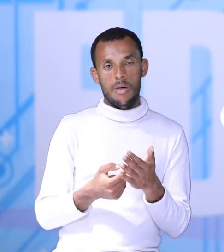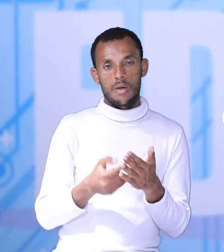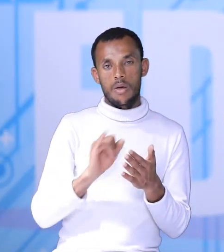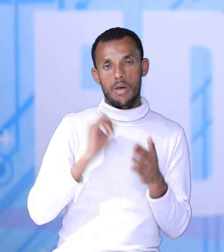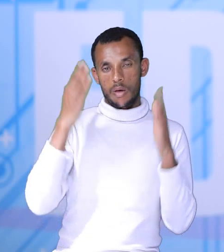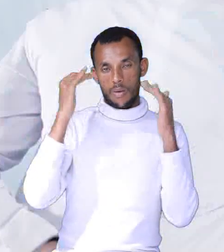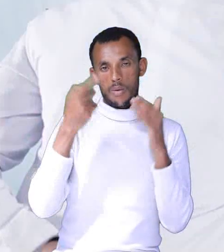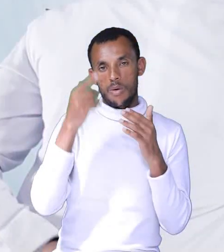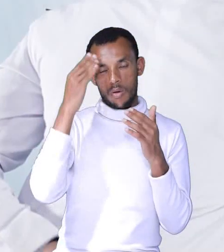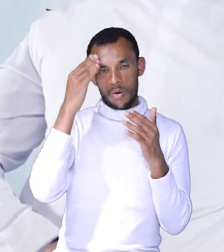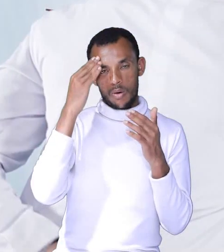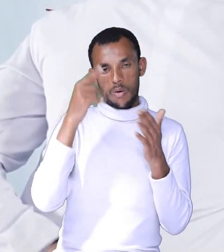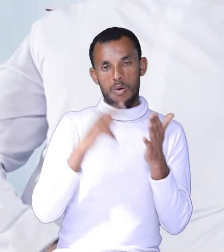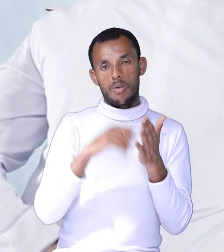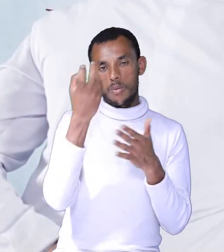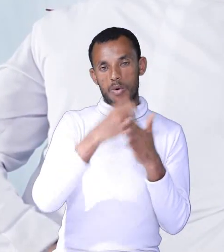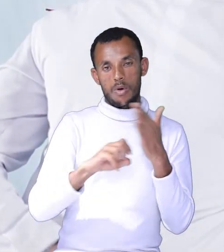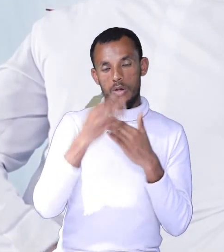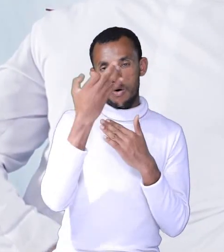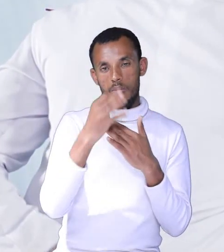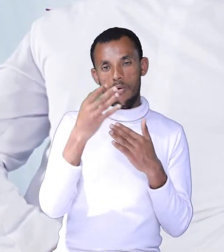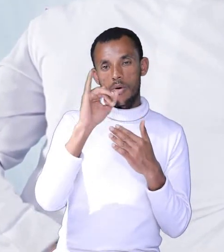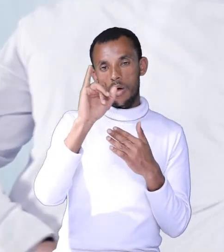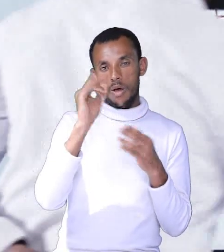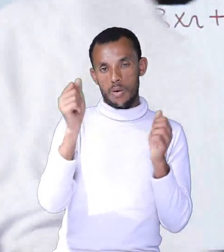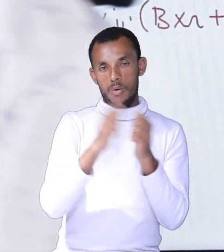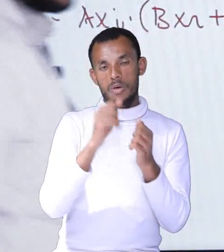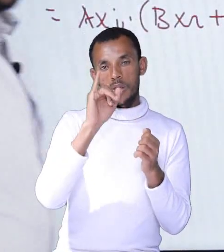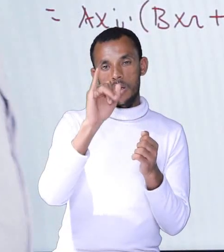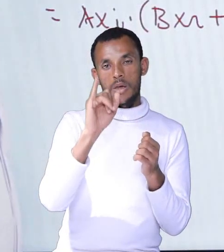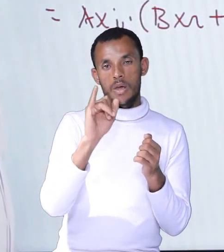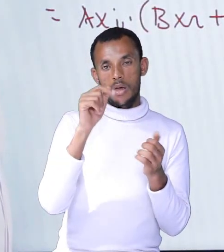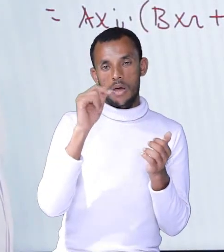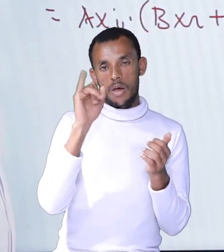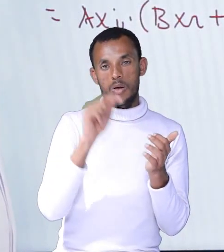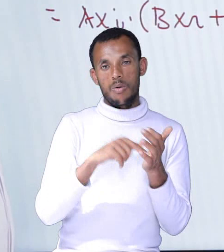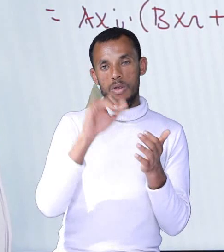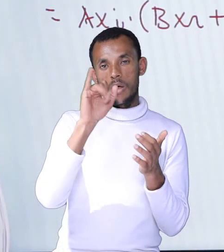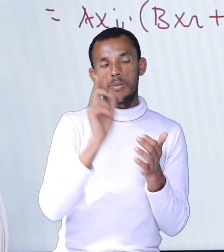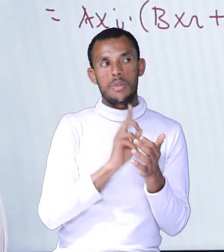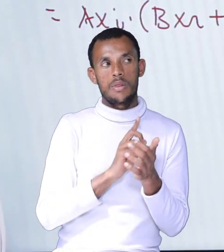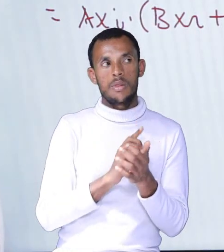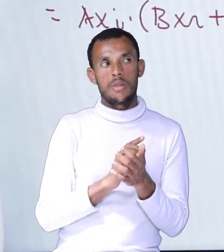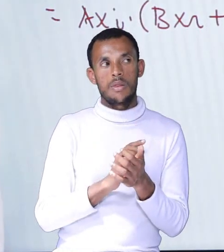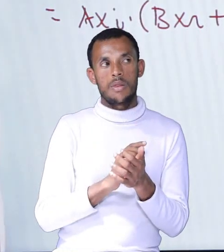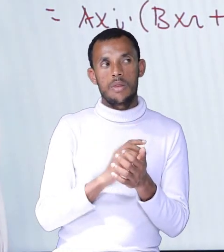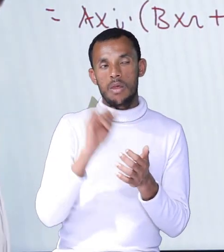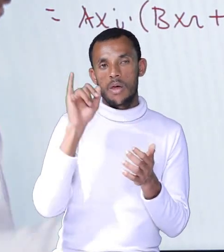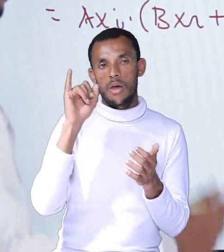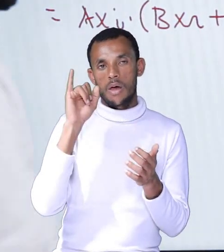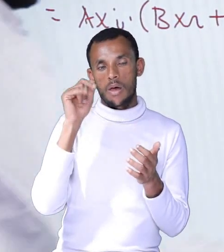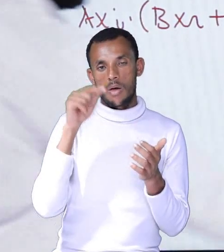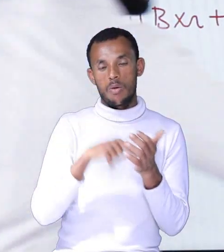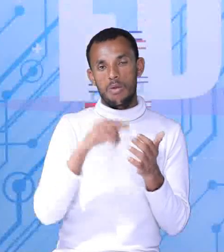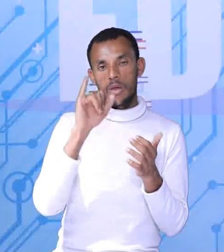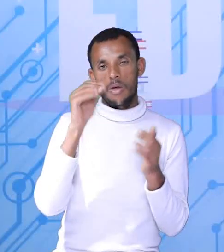I hope you know this, the dot product of I with I dot I. So I dot I, simply you